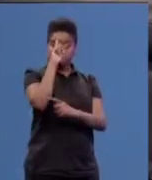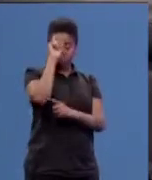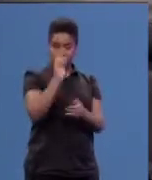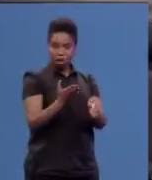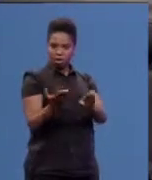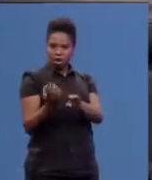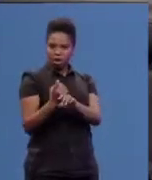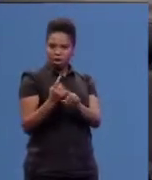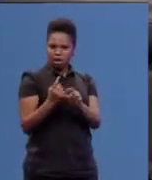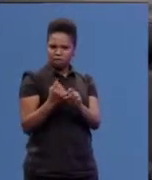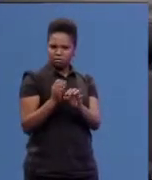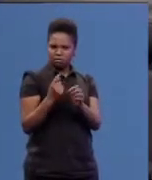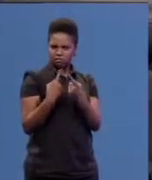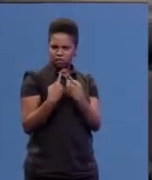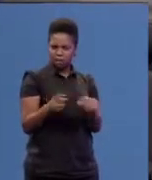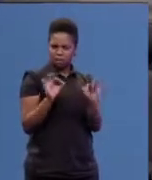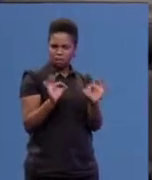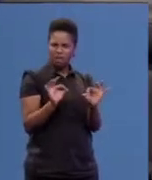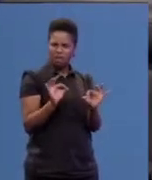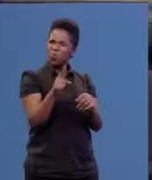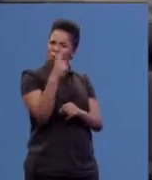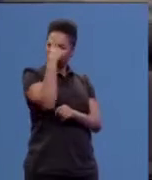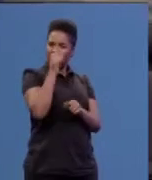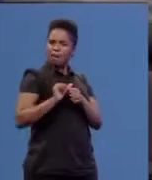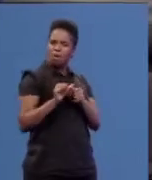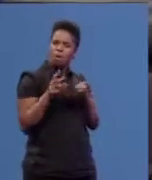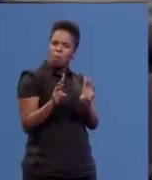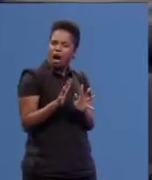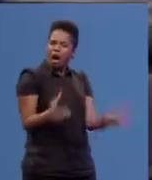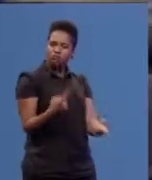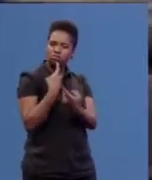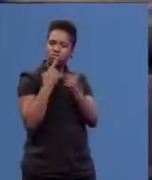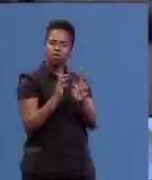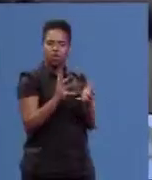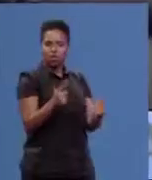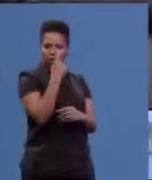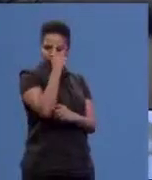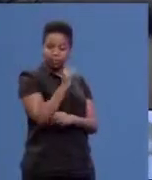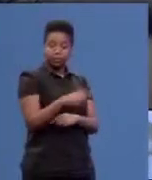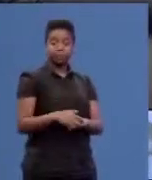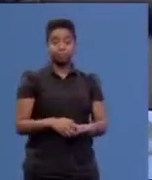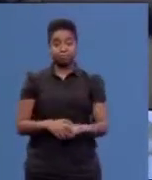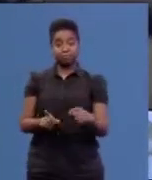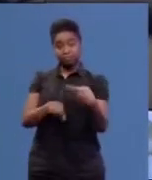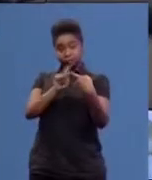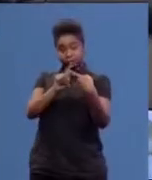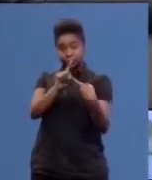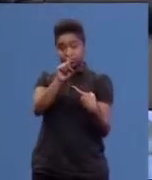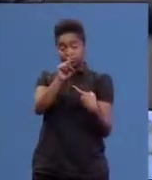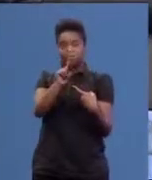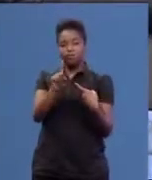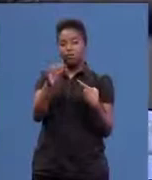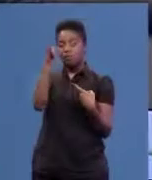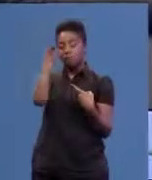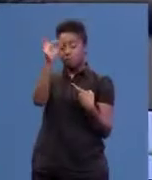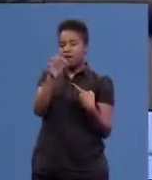how would such things be handled so that it is seen to be done in a proper way? Well, Robert, one of the things we must commend to government, we do government